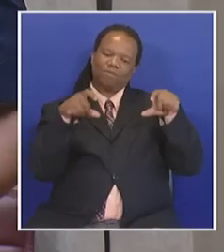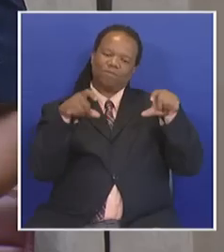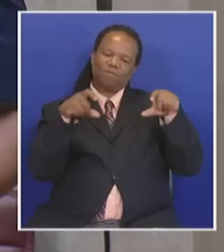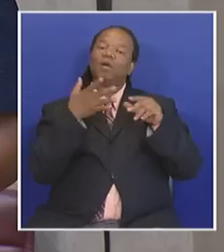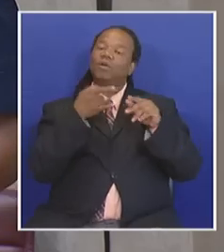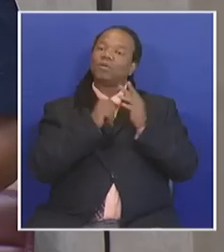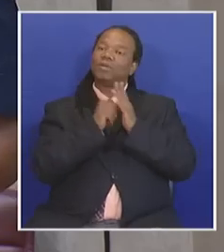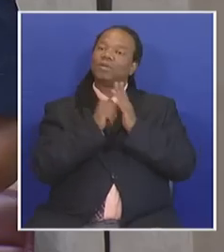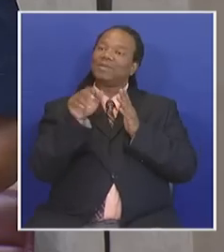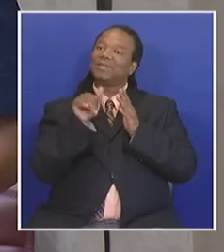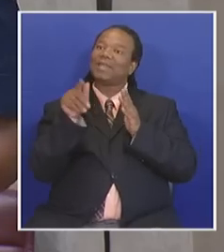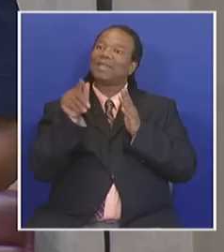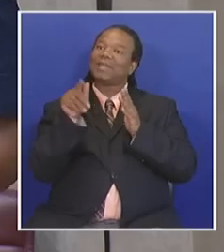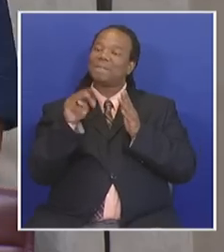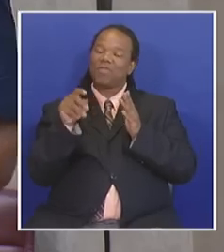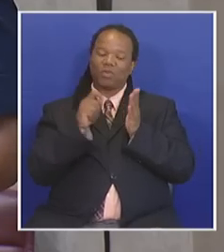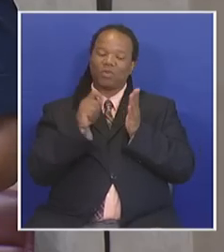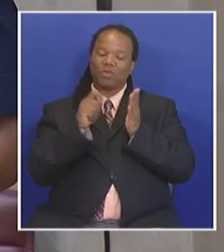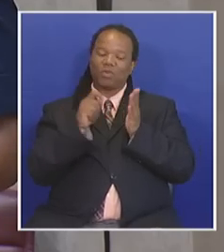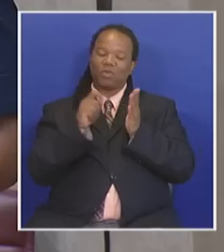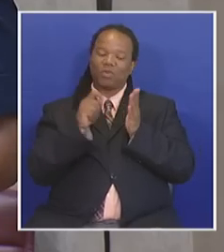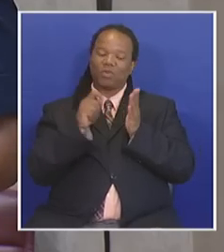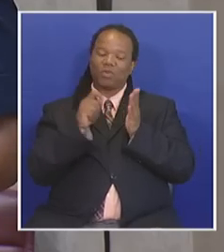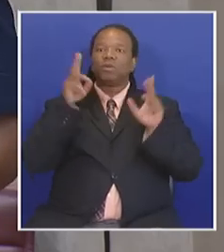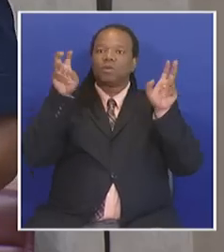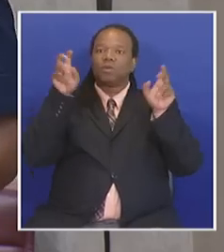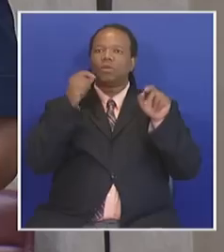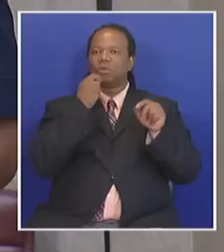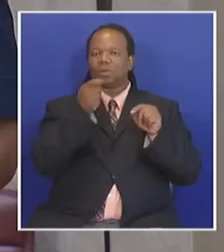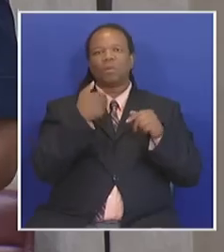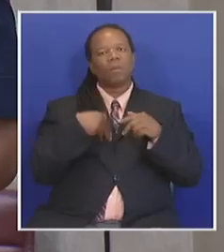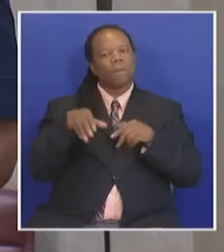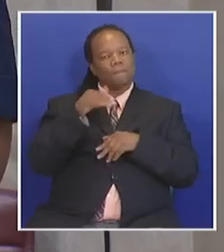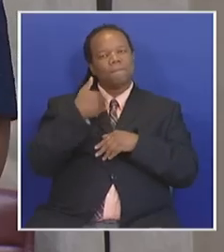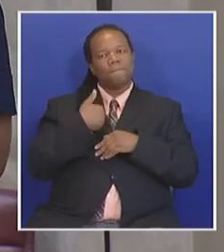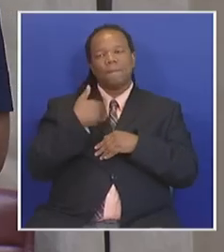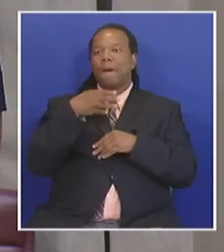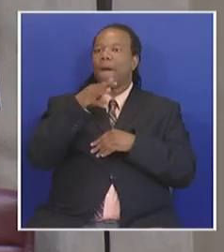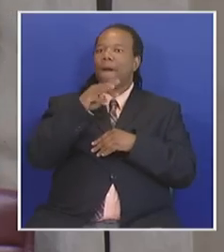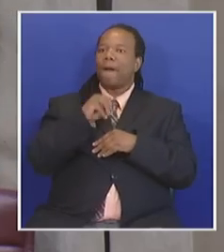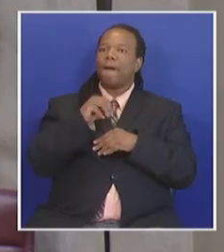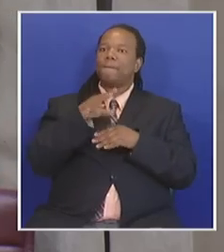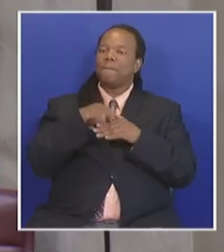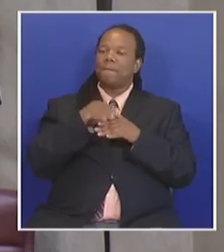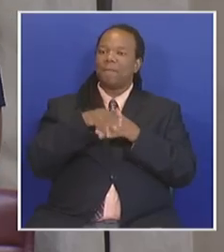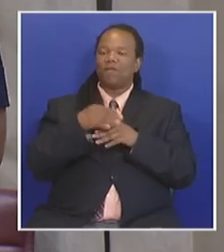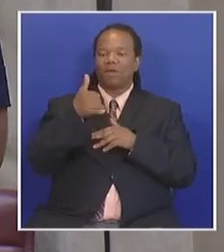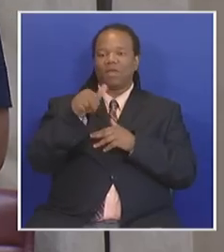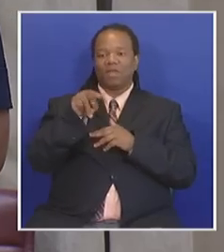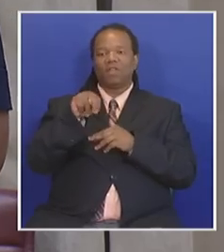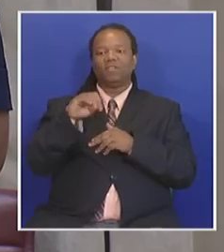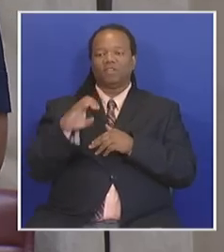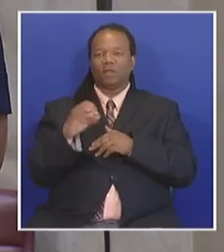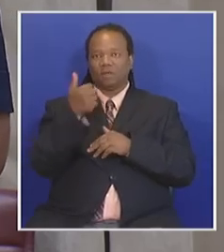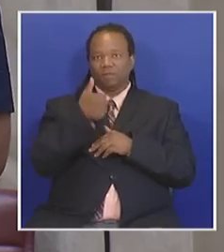letter. Z.K. Matthews wrote, and I quote, "As a member of the National Executive Committee of the African National Congress,